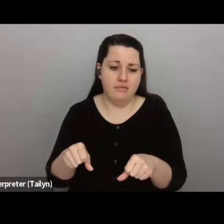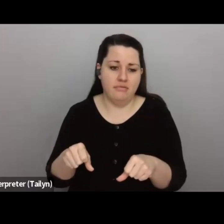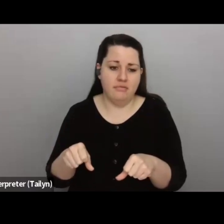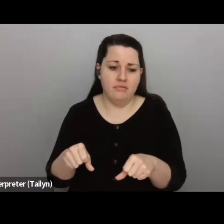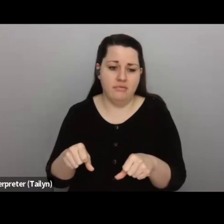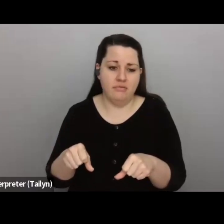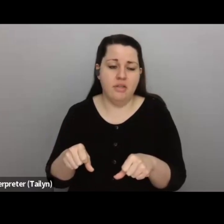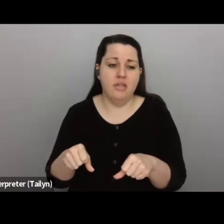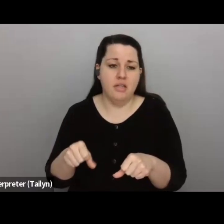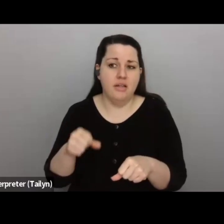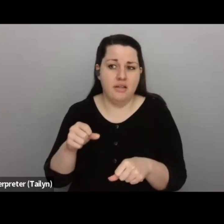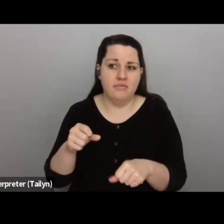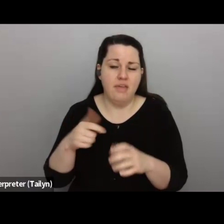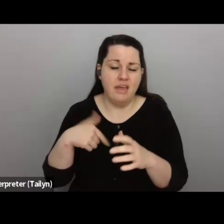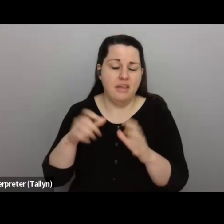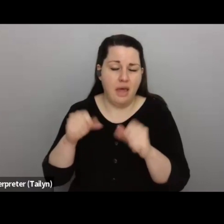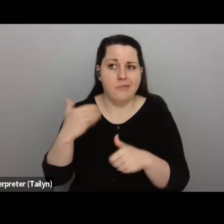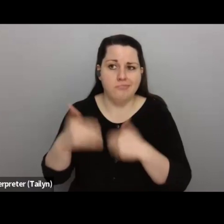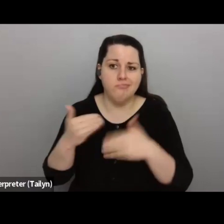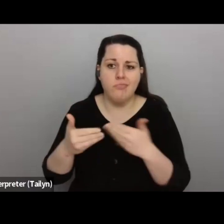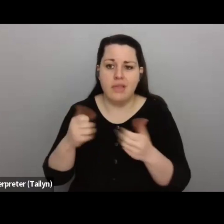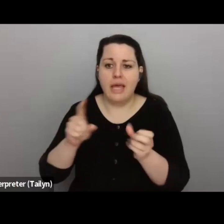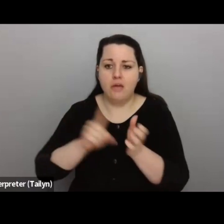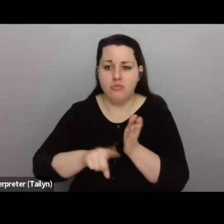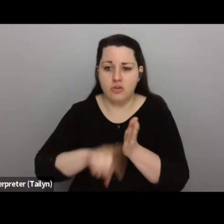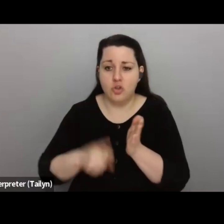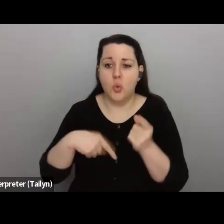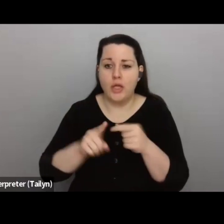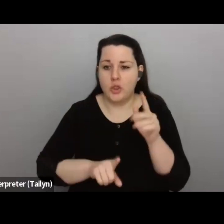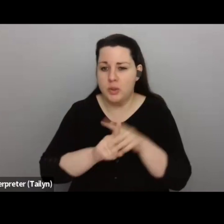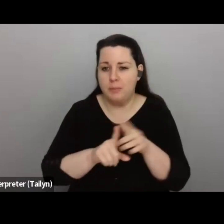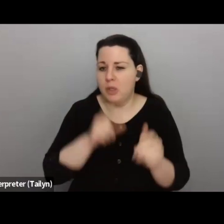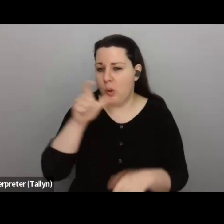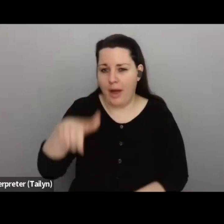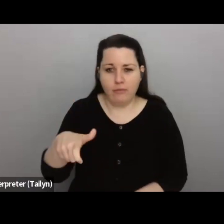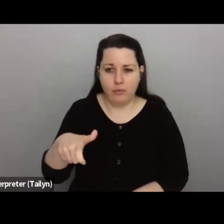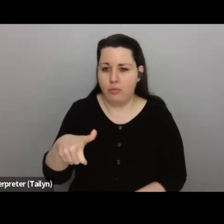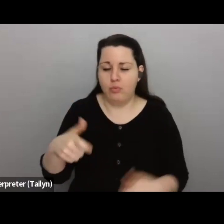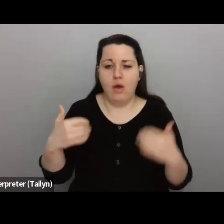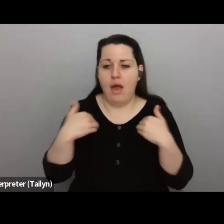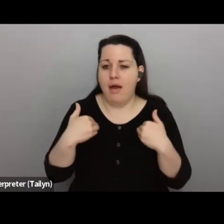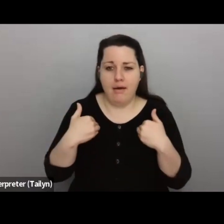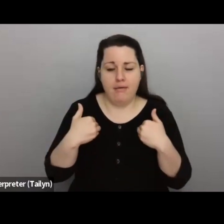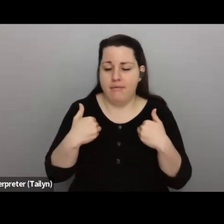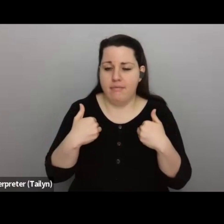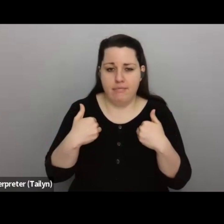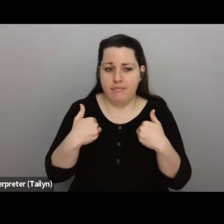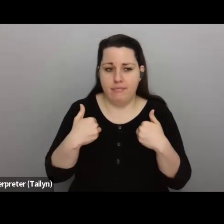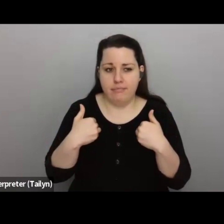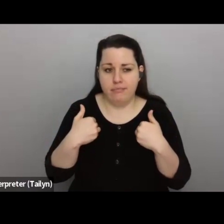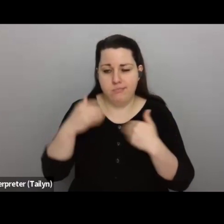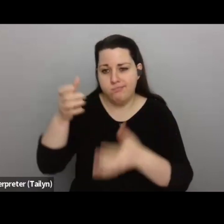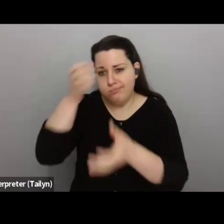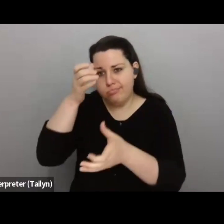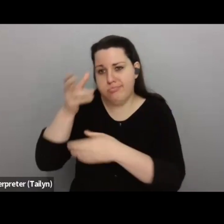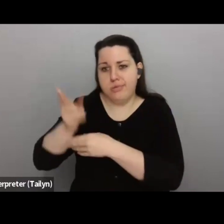go with it, that they can do that research in history. They don't necessarily have to be